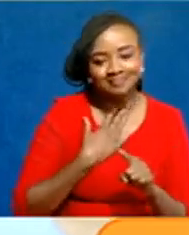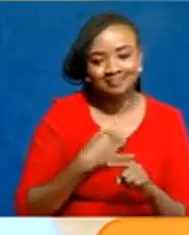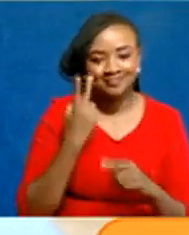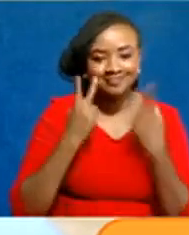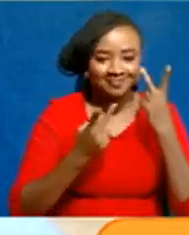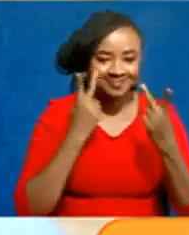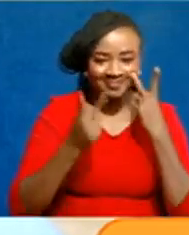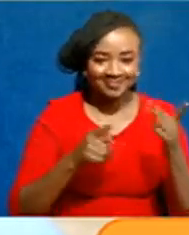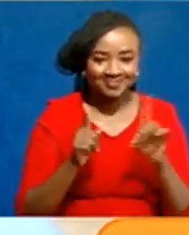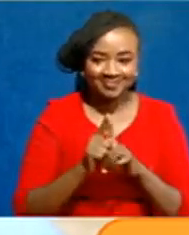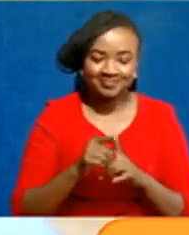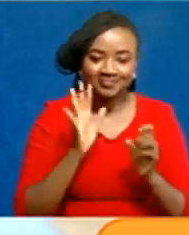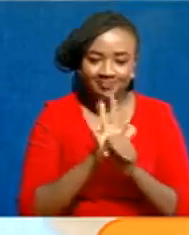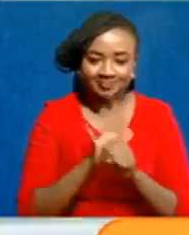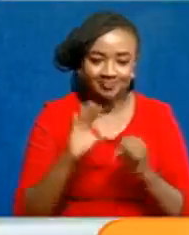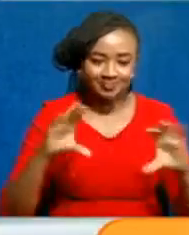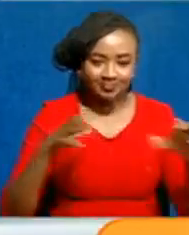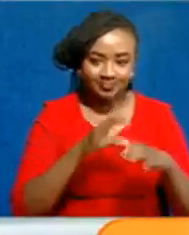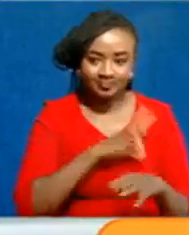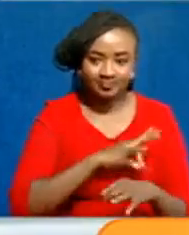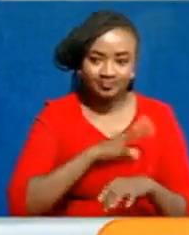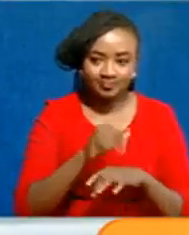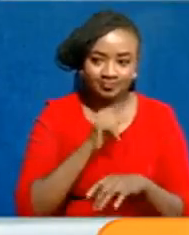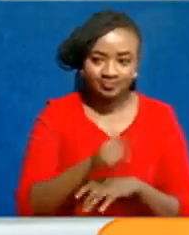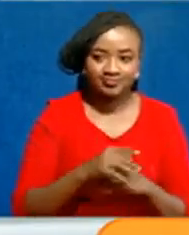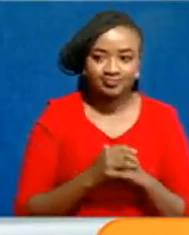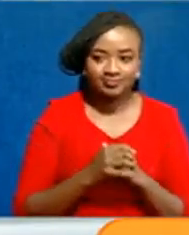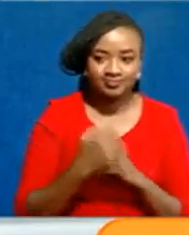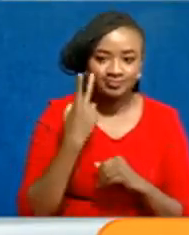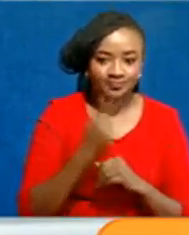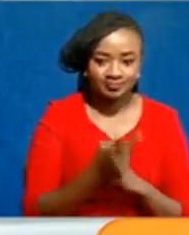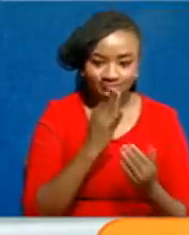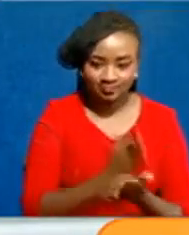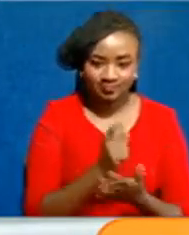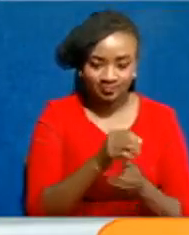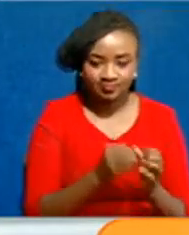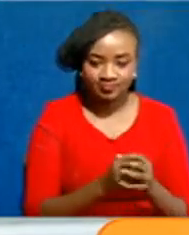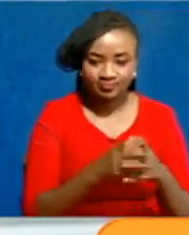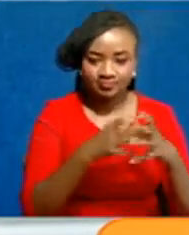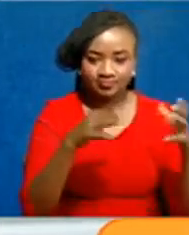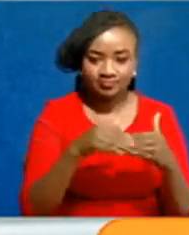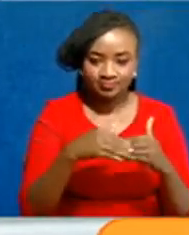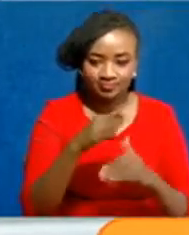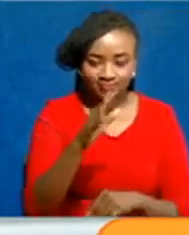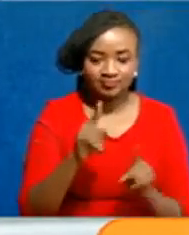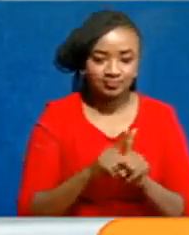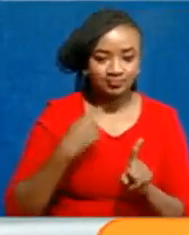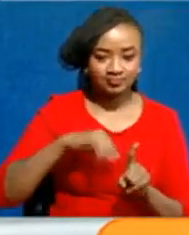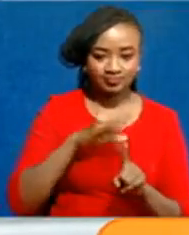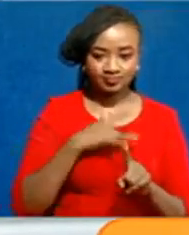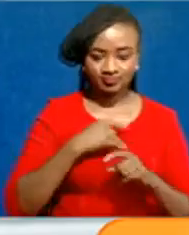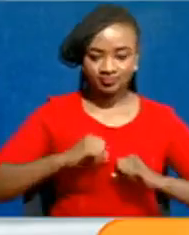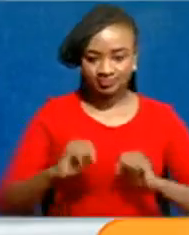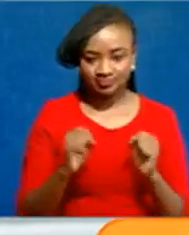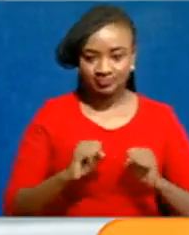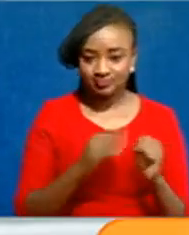the community have benefited from that. They have been able to come back to life, and that's something we are very happy about, because the corals we planted